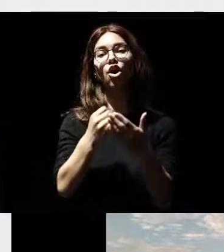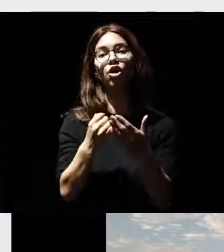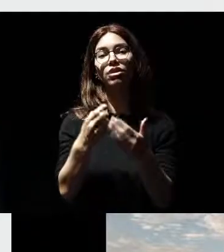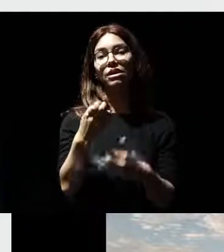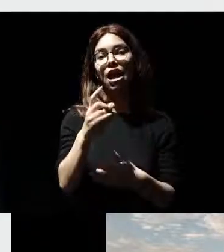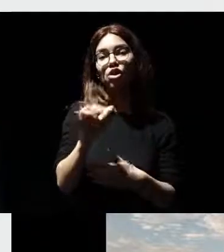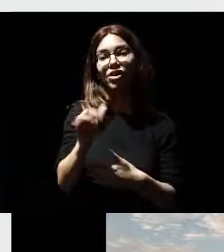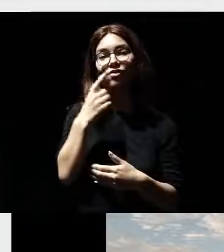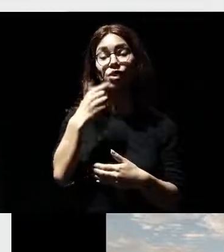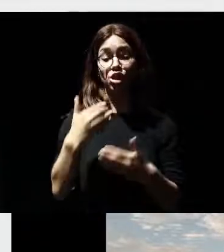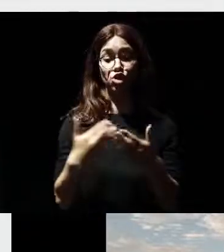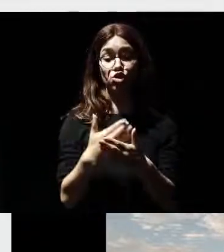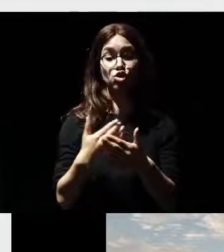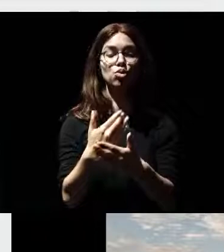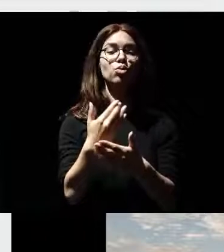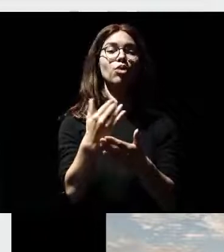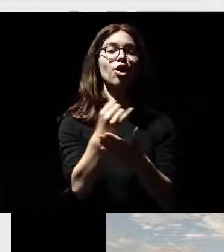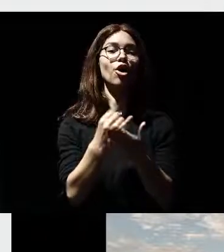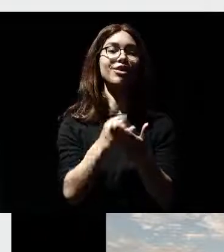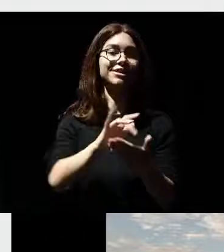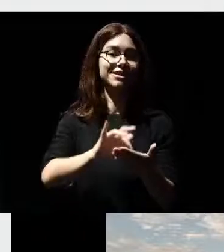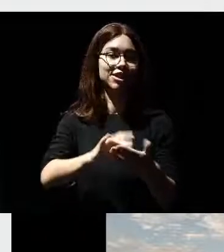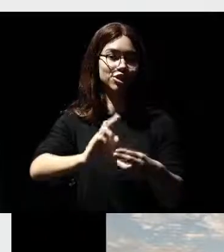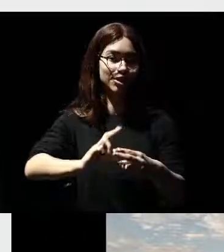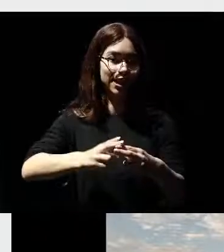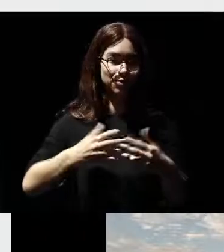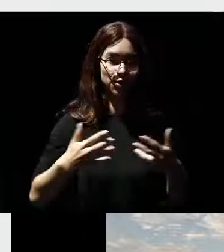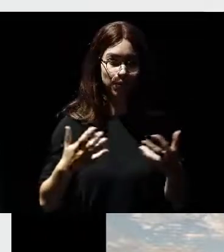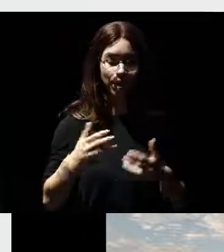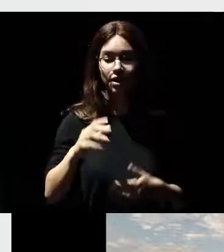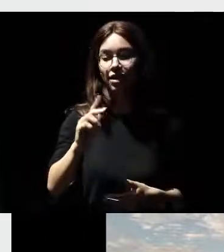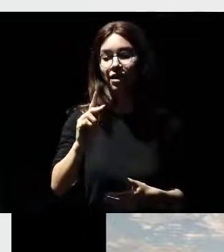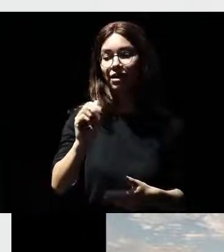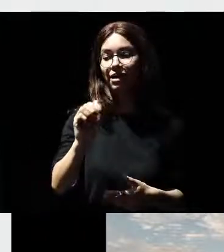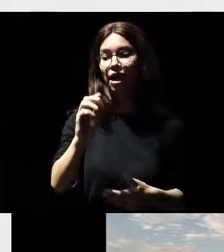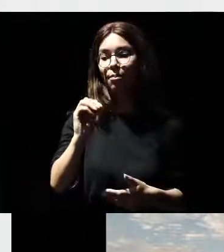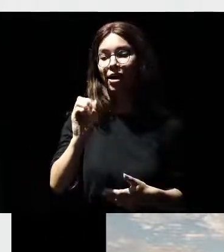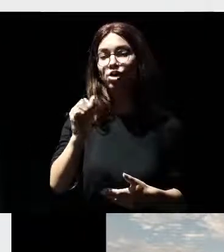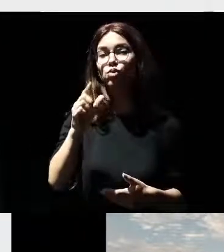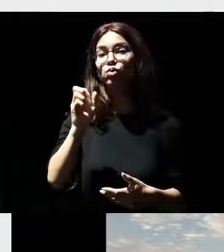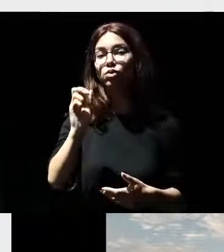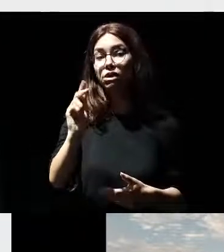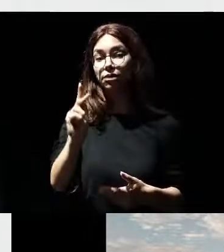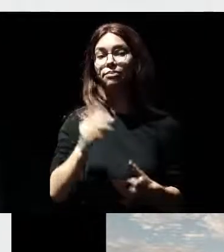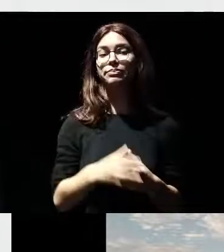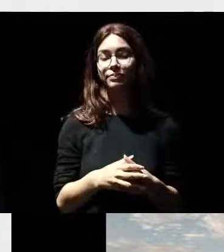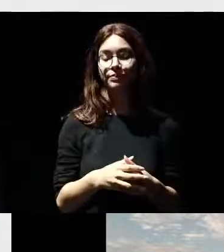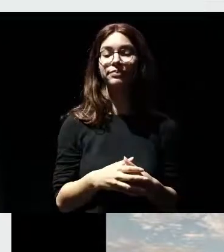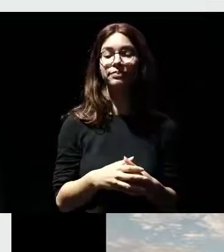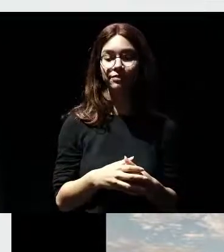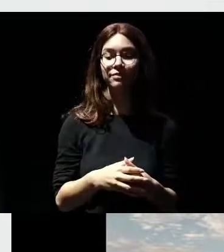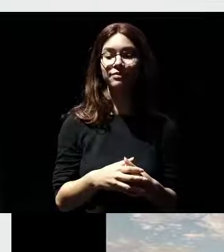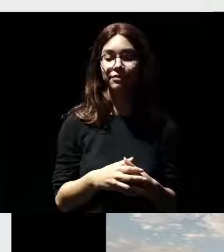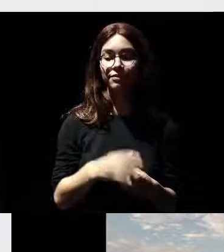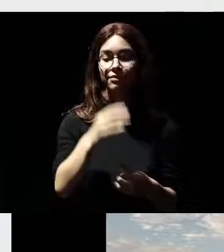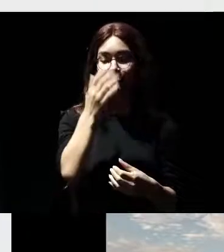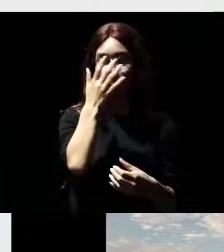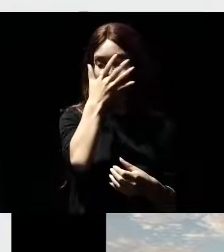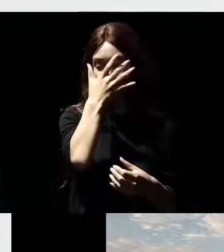new Inuit Arts Center named Kaumayuk. It's